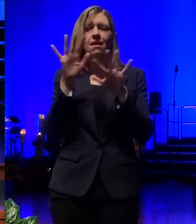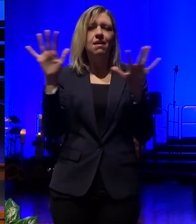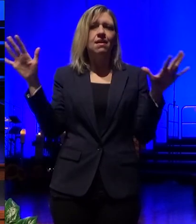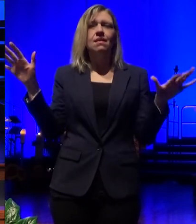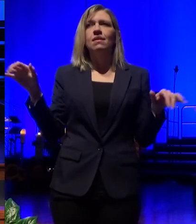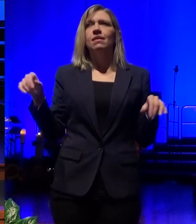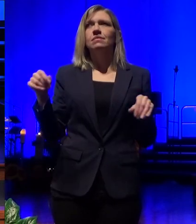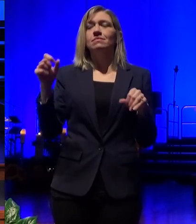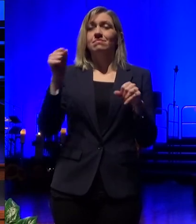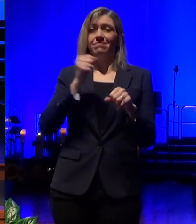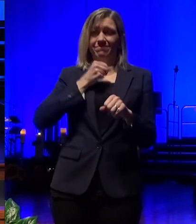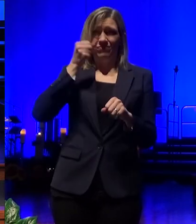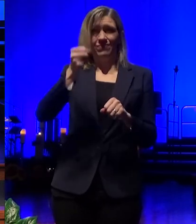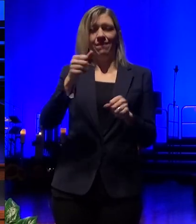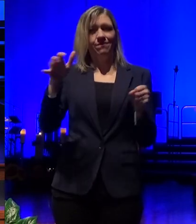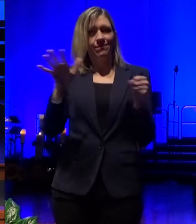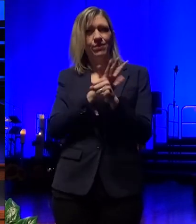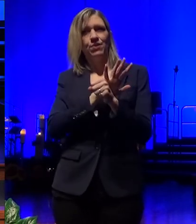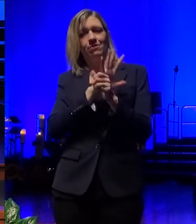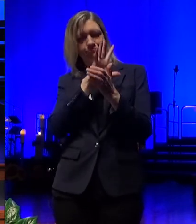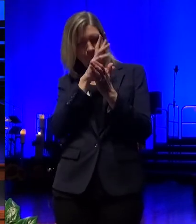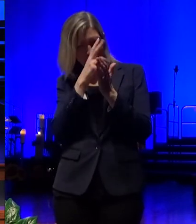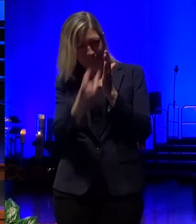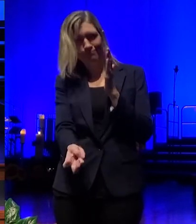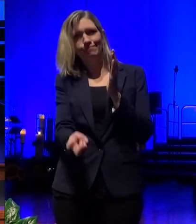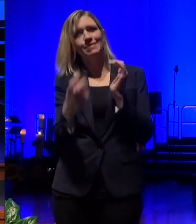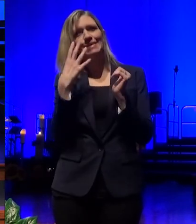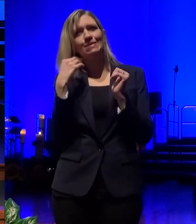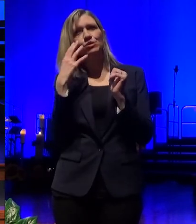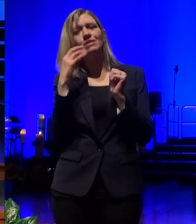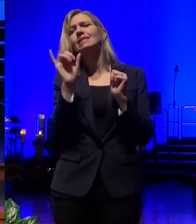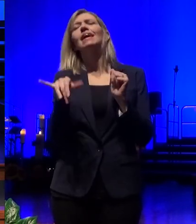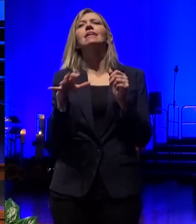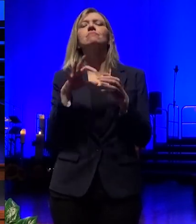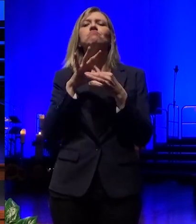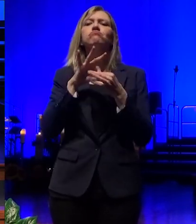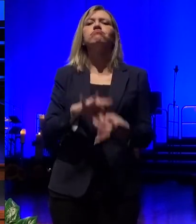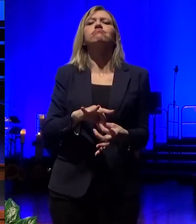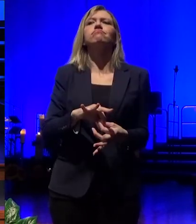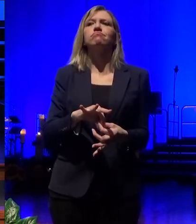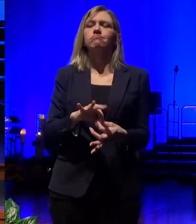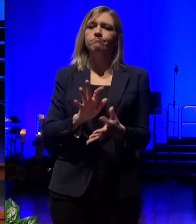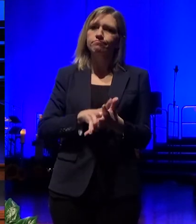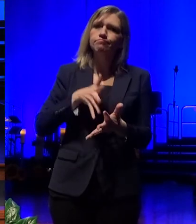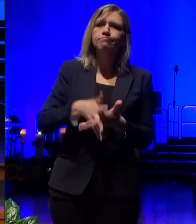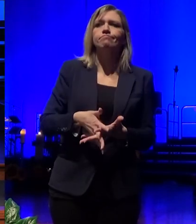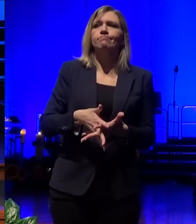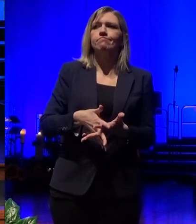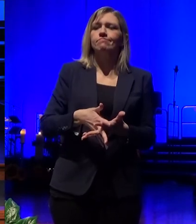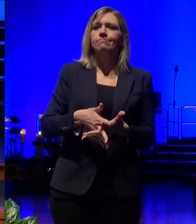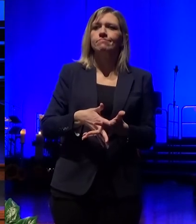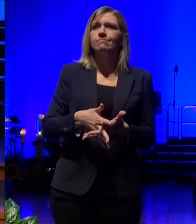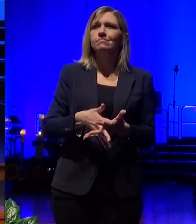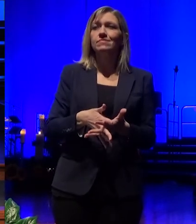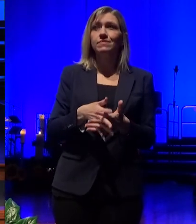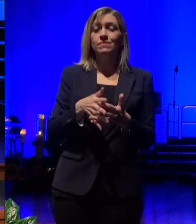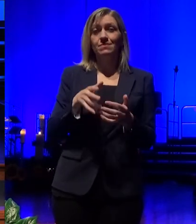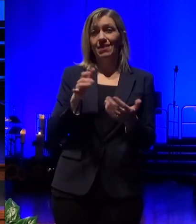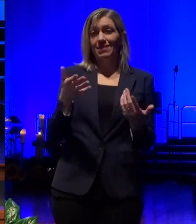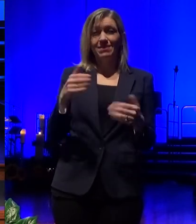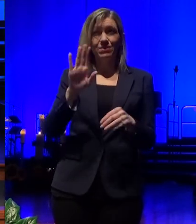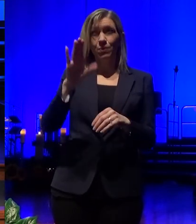it, to imagine it, to have that full experience, anchors it more completely within us. It's using